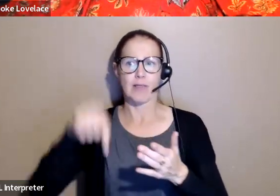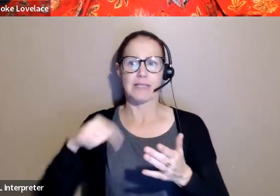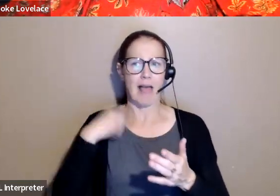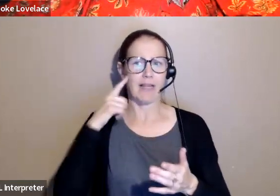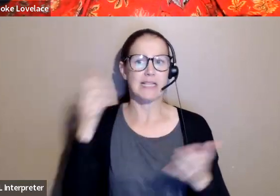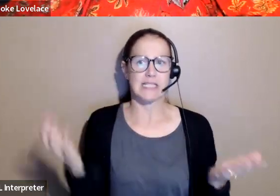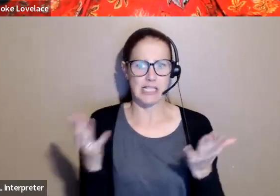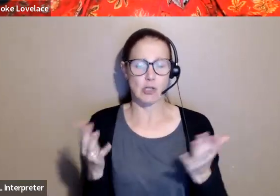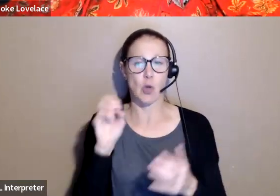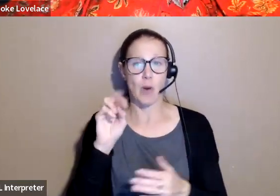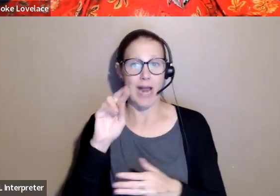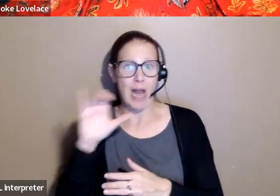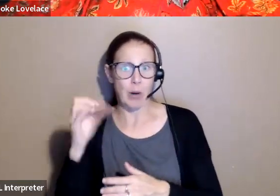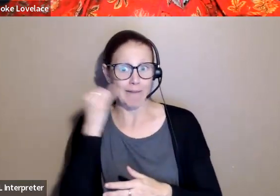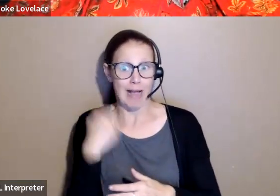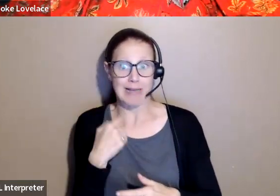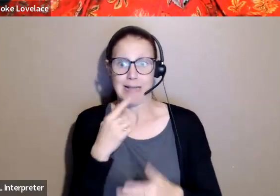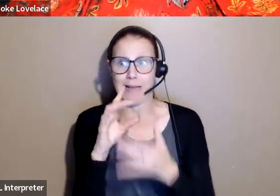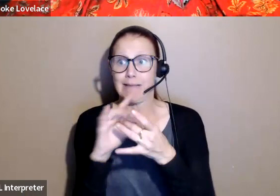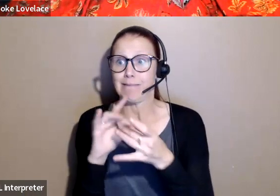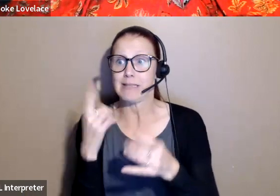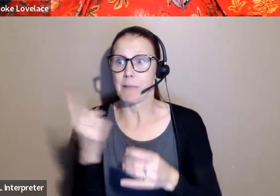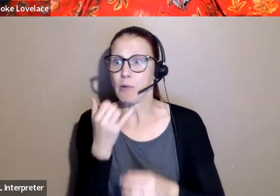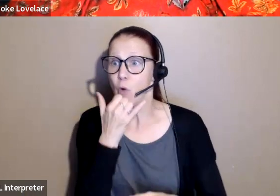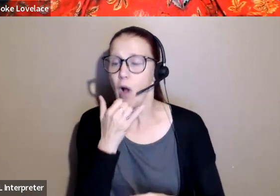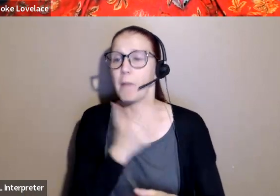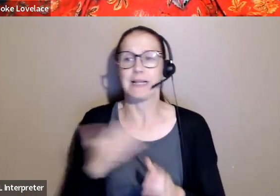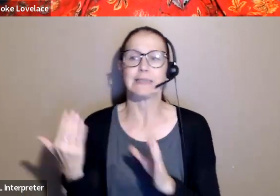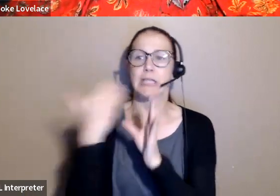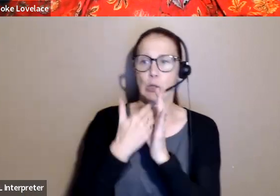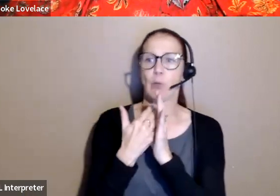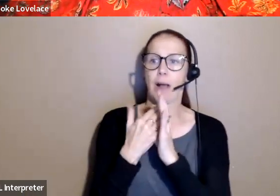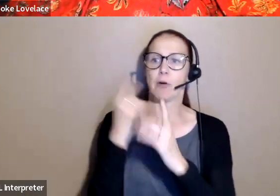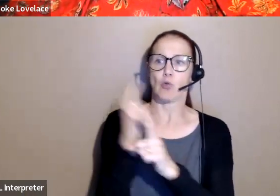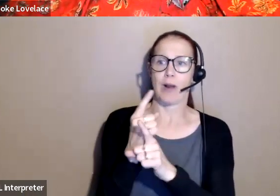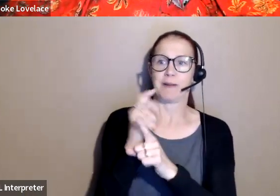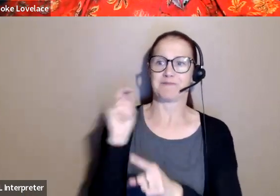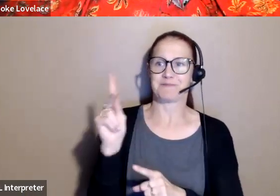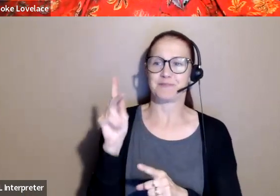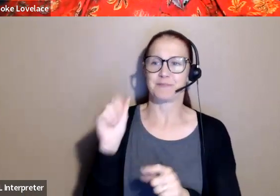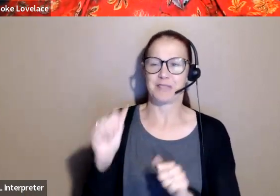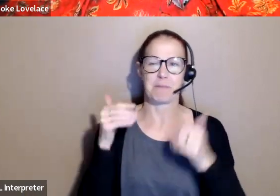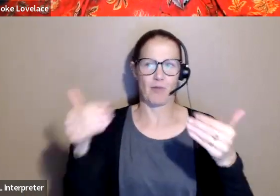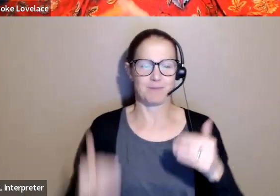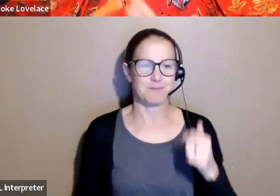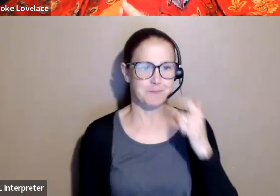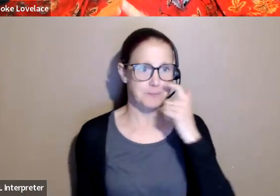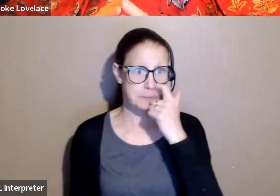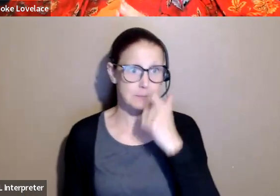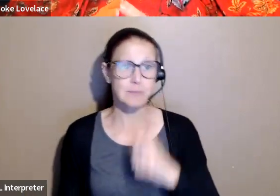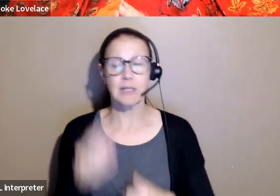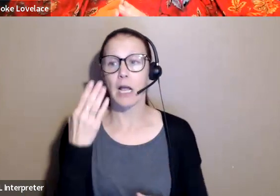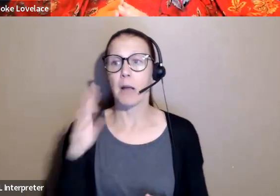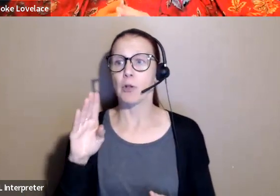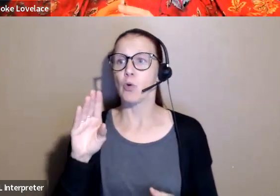so Eric, if I do get anything wrong here, please stop us and correct us, and we can move on from there. But the Blueprint